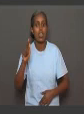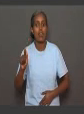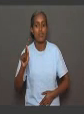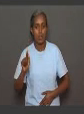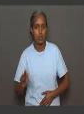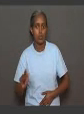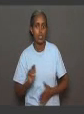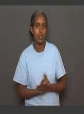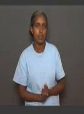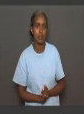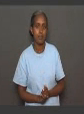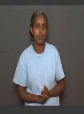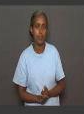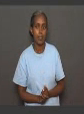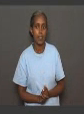factorial.